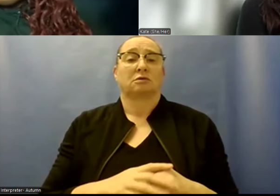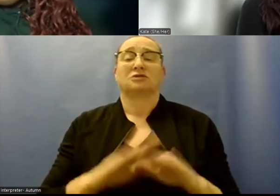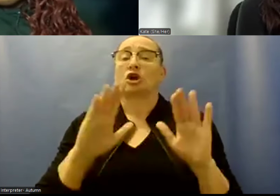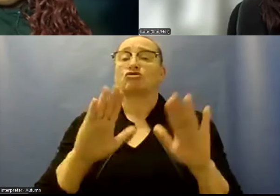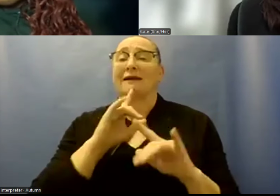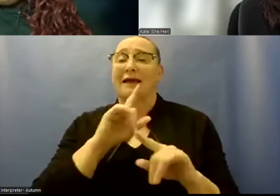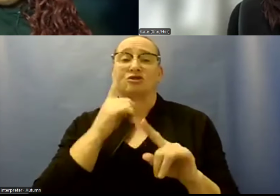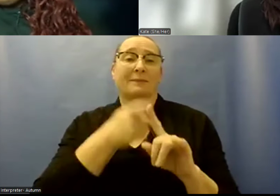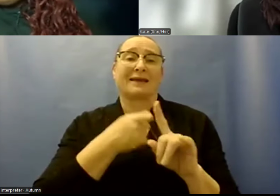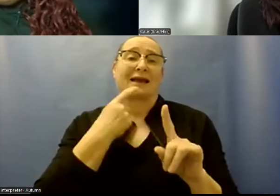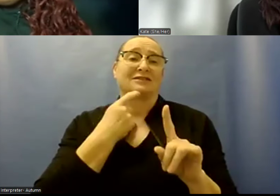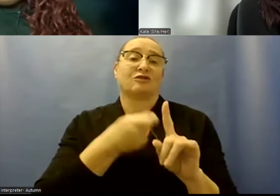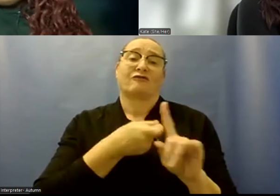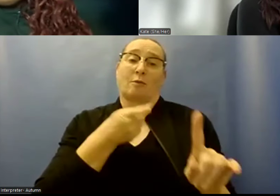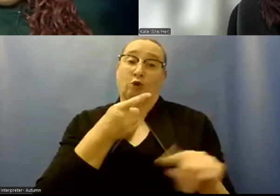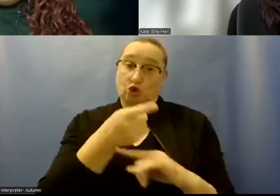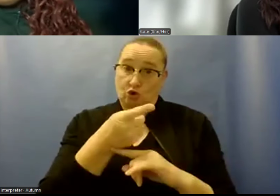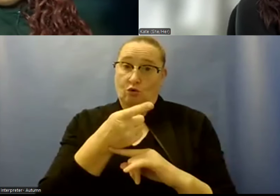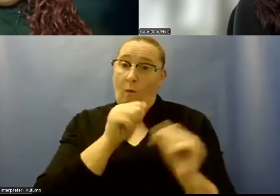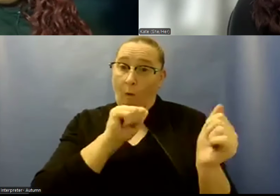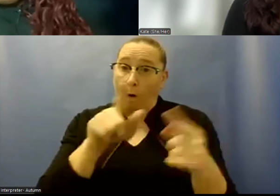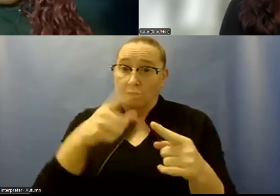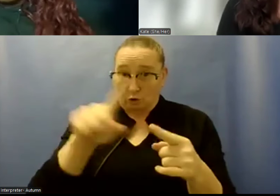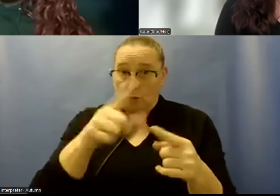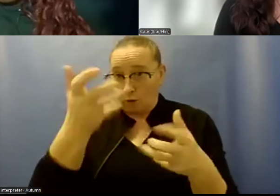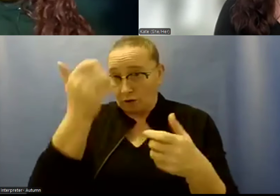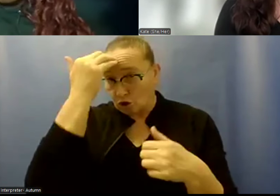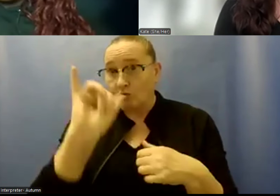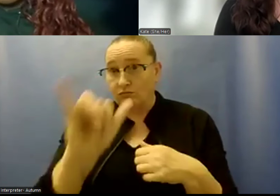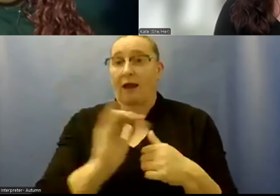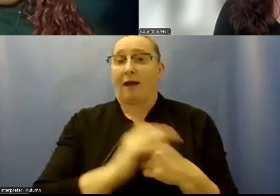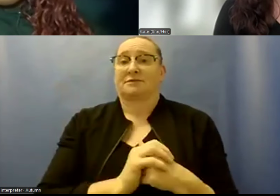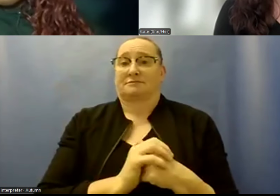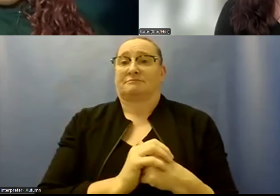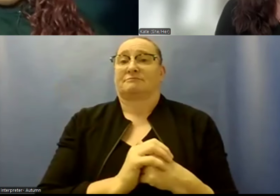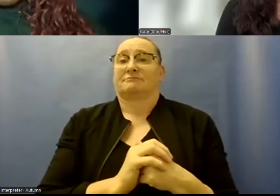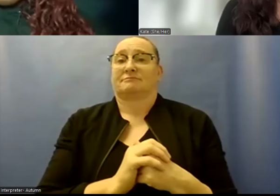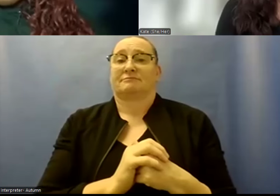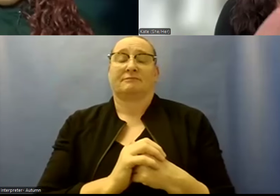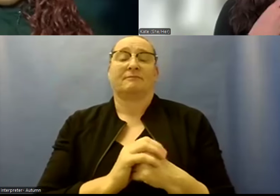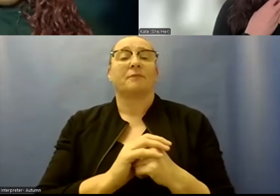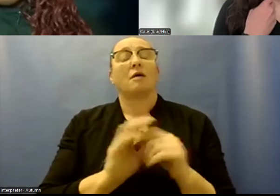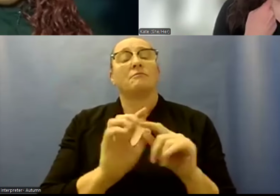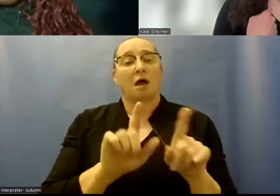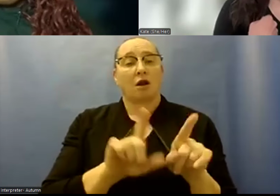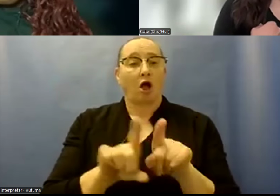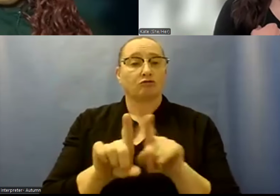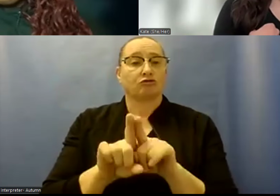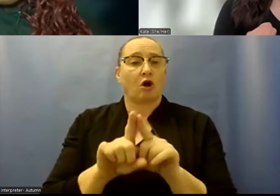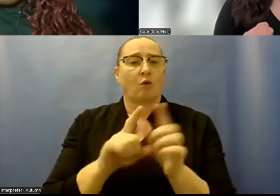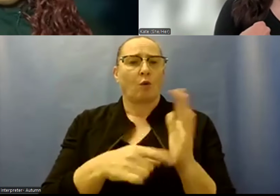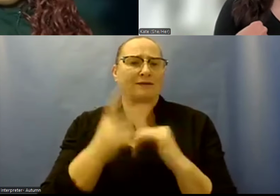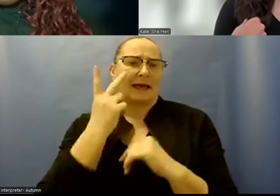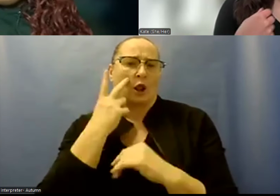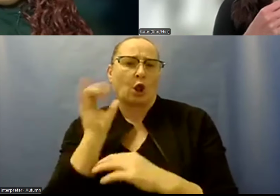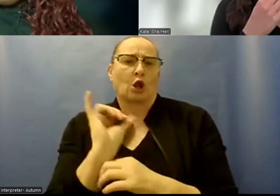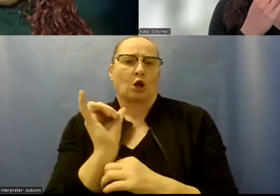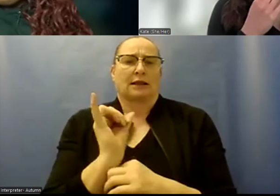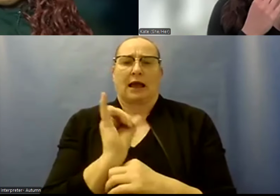it came from you. I want you to know that, all of you, I'm going to give you your props regardless. But also, like, what does that look like in